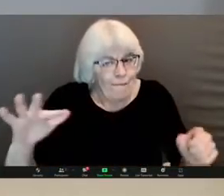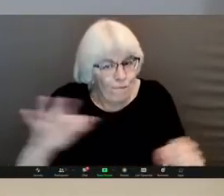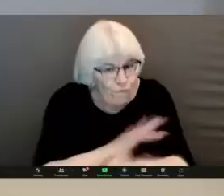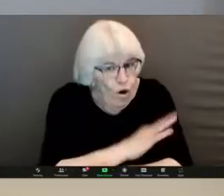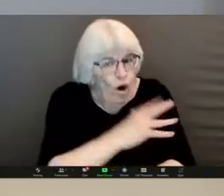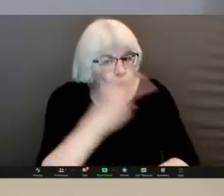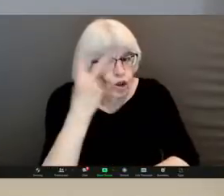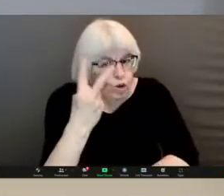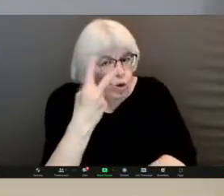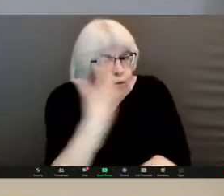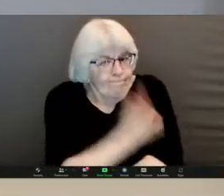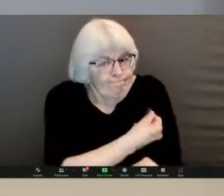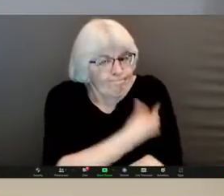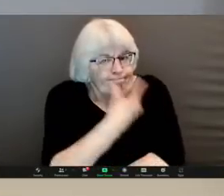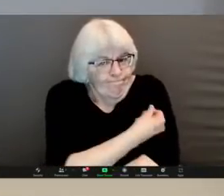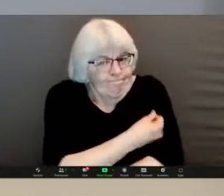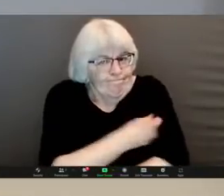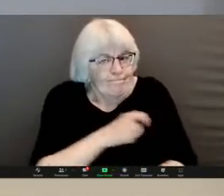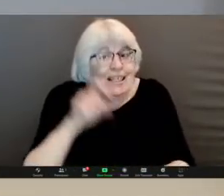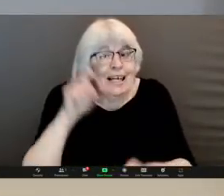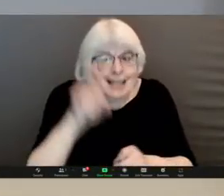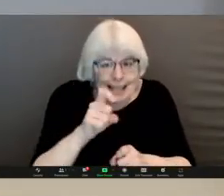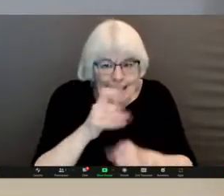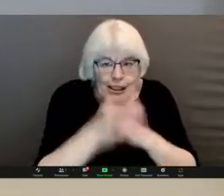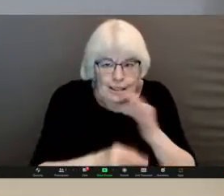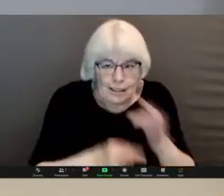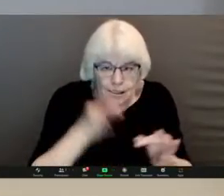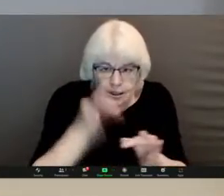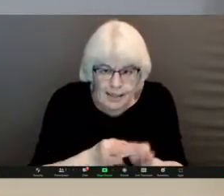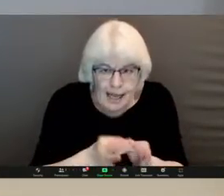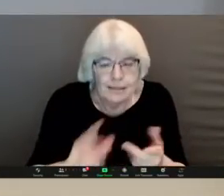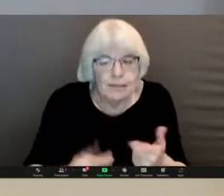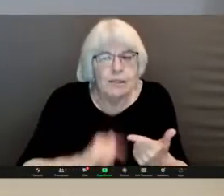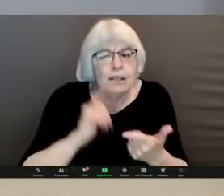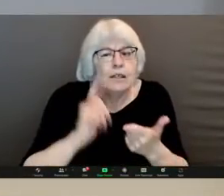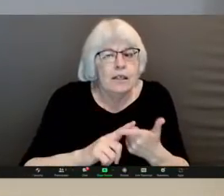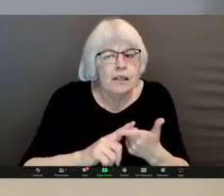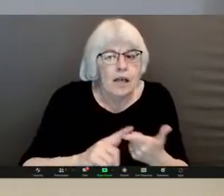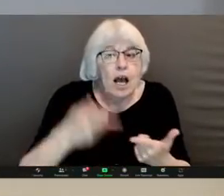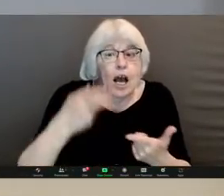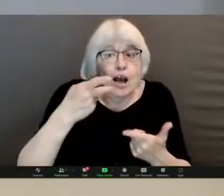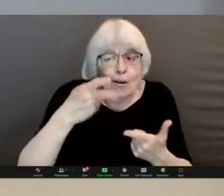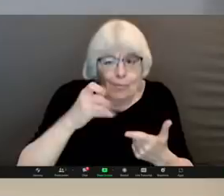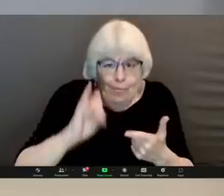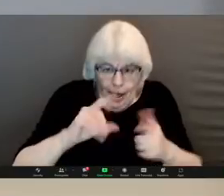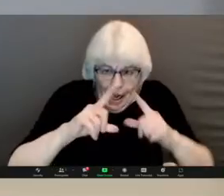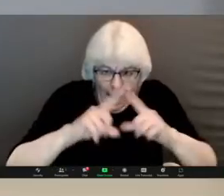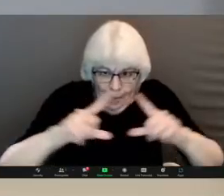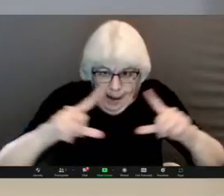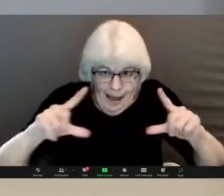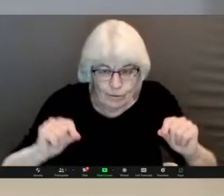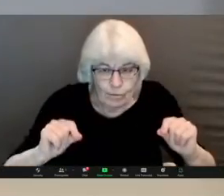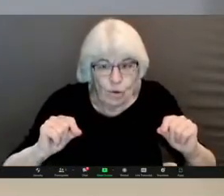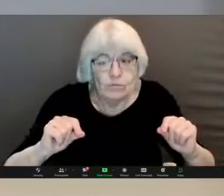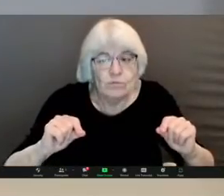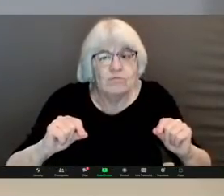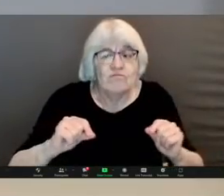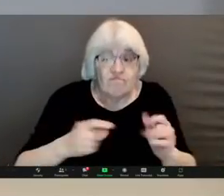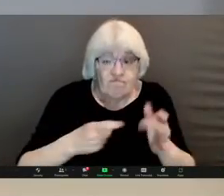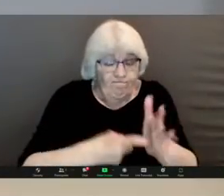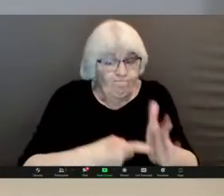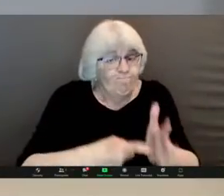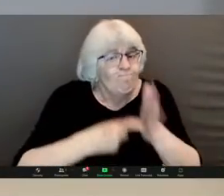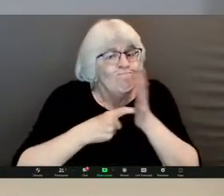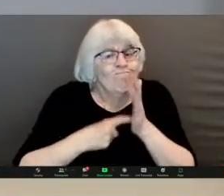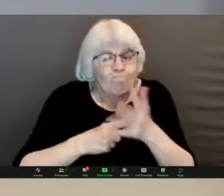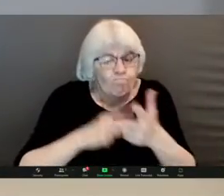pass, they'll need to be tested, and if not, they will be isolating and followed by our